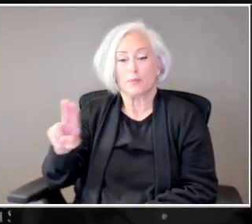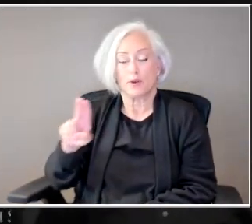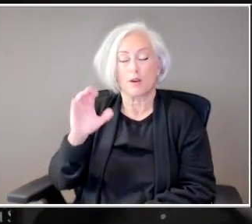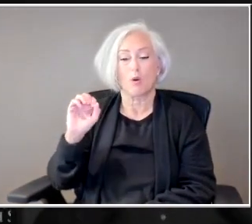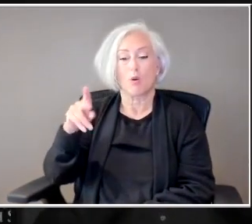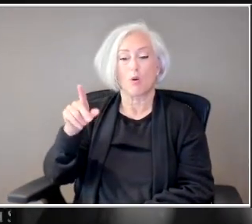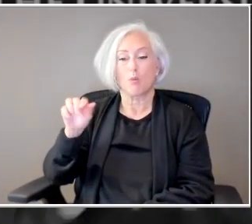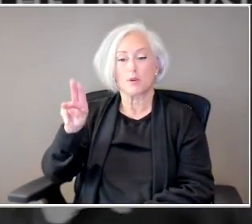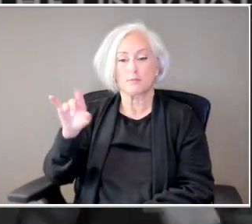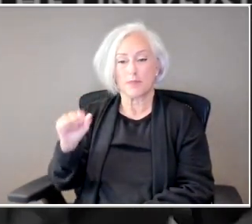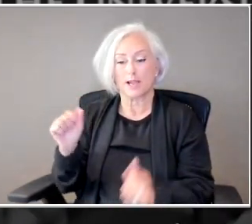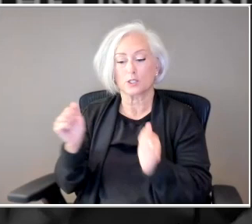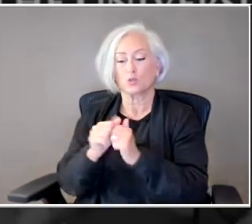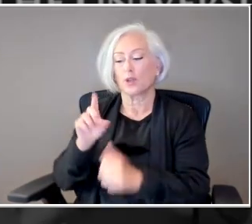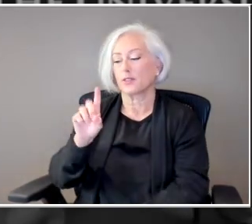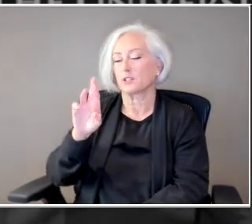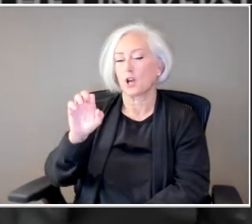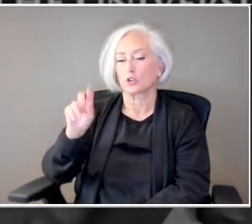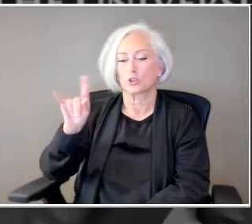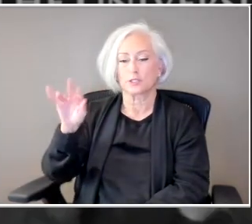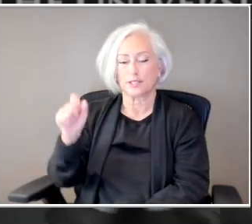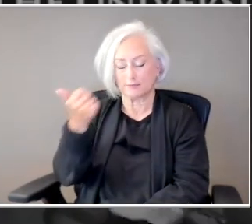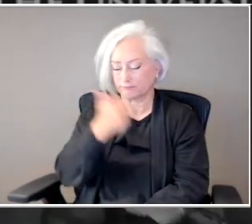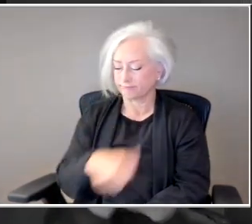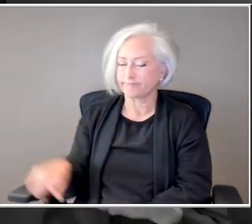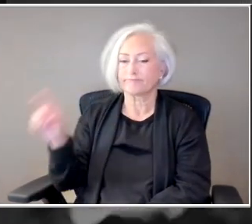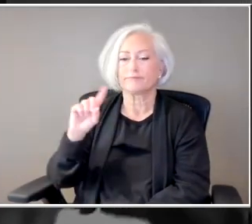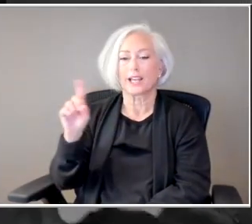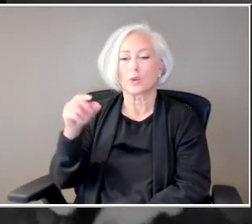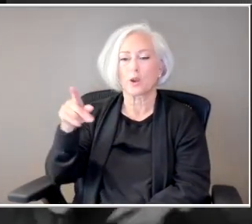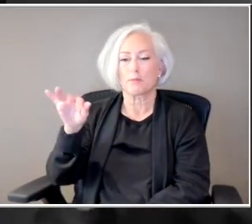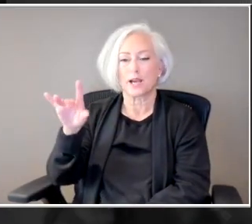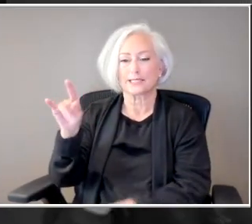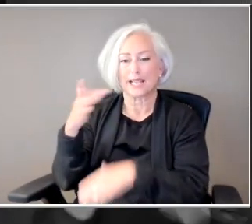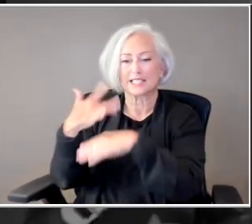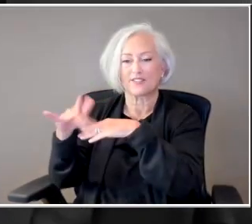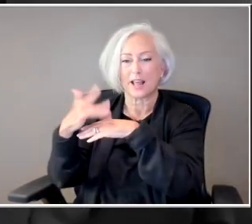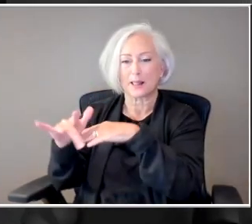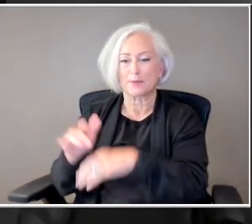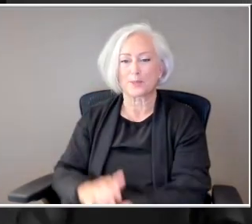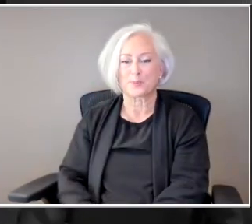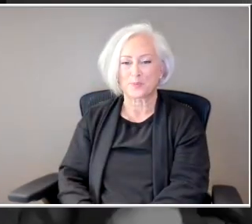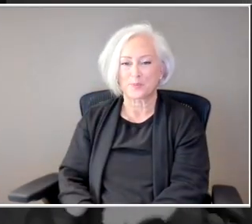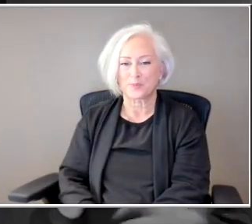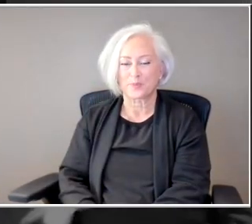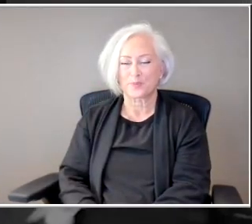with Dr. Stites podcast. Now, everywhere podcasts are available.